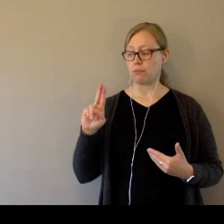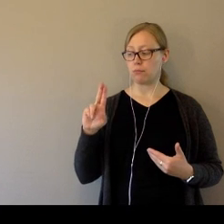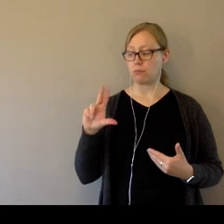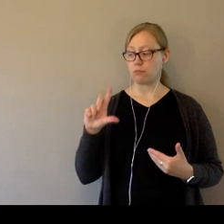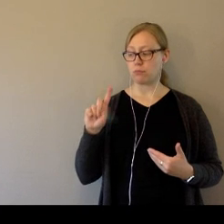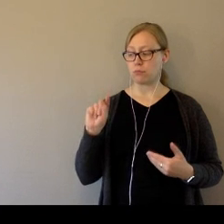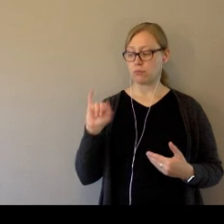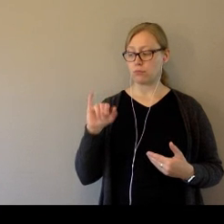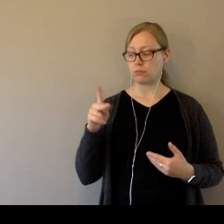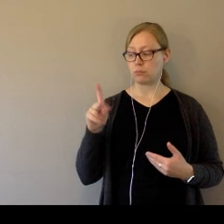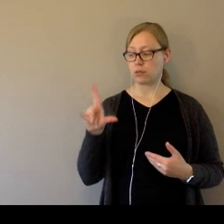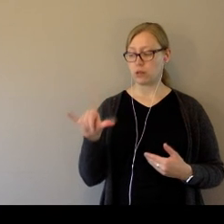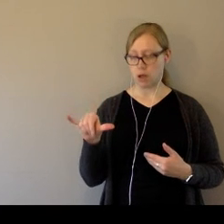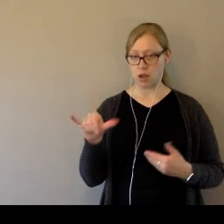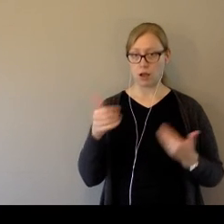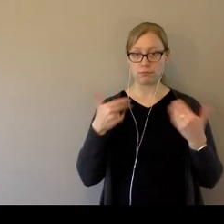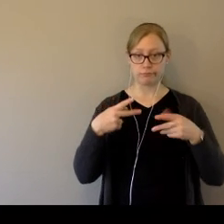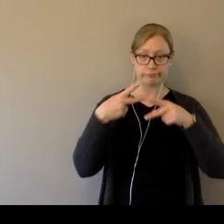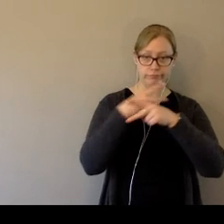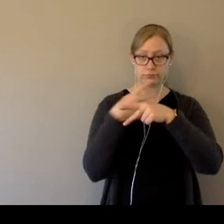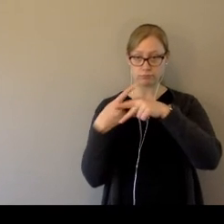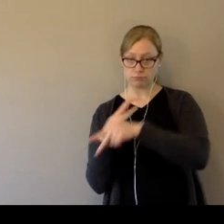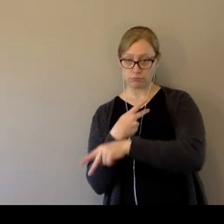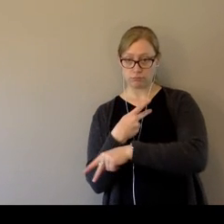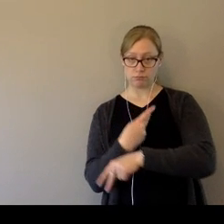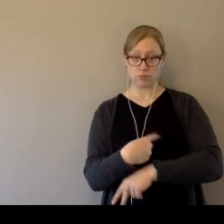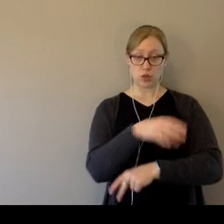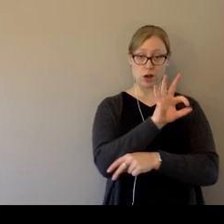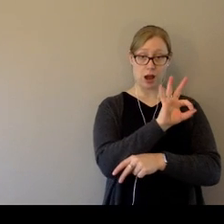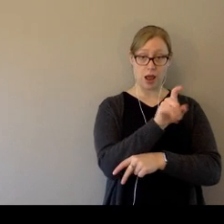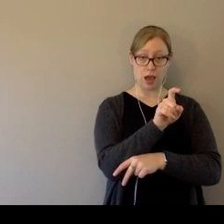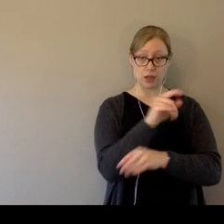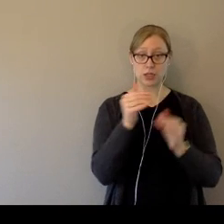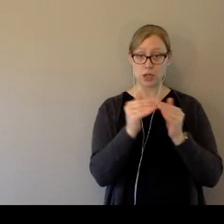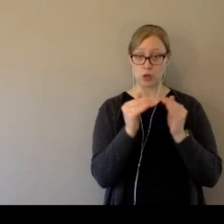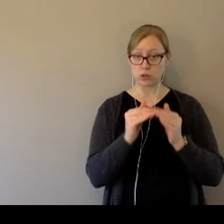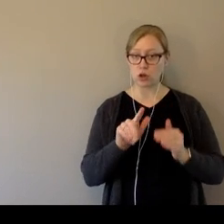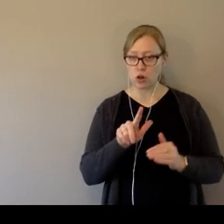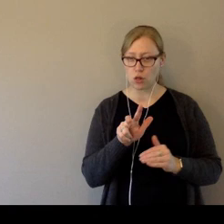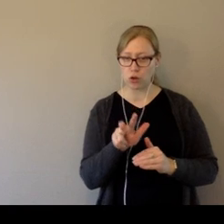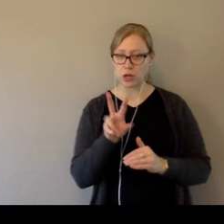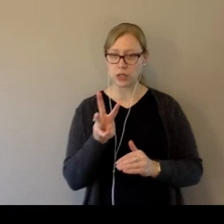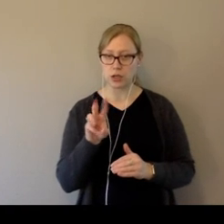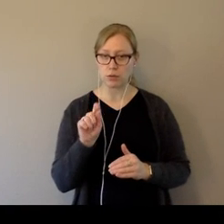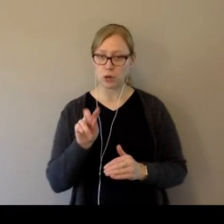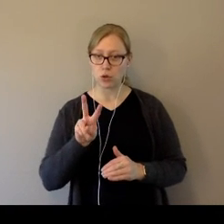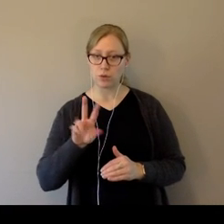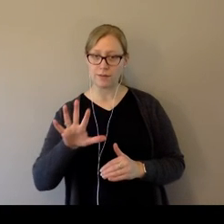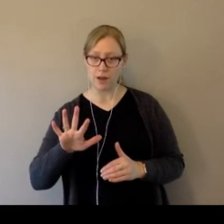And so we'll have 9x is going to be 36.25